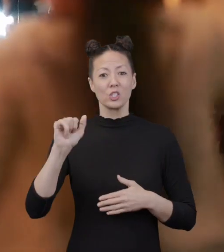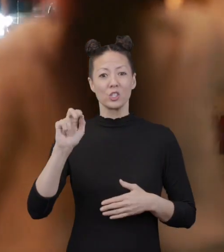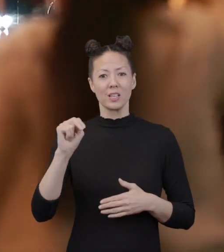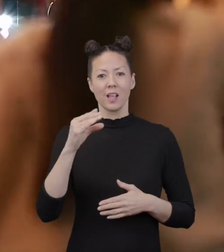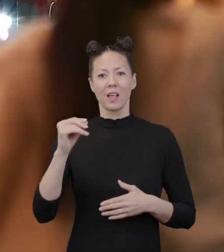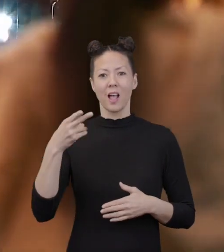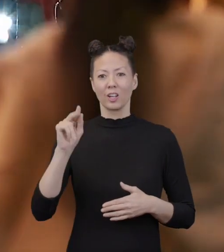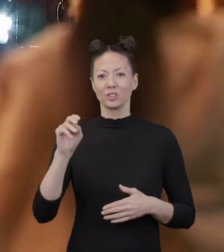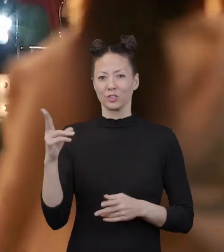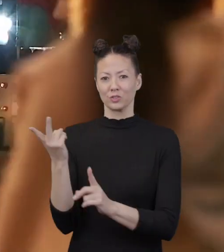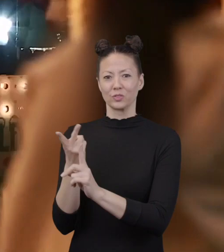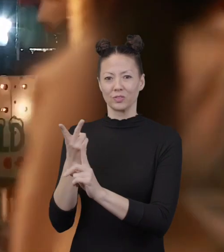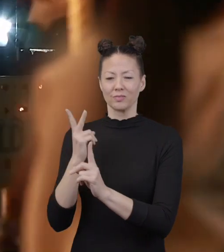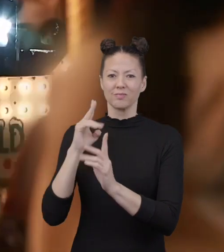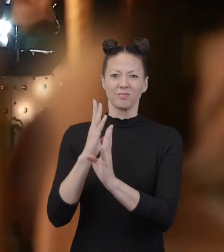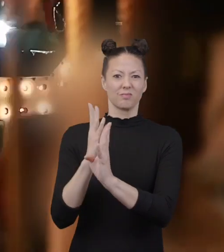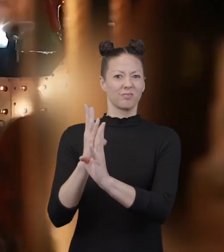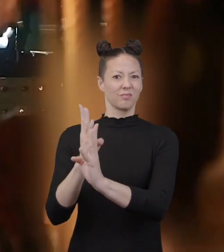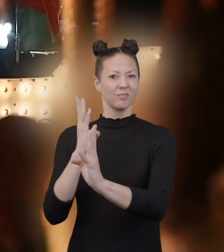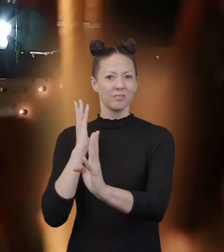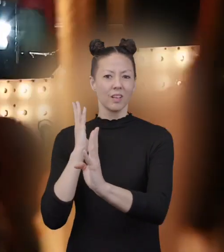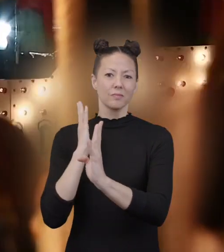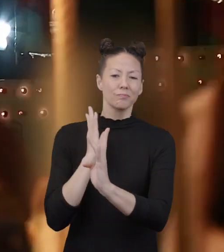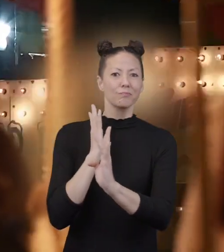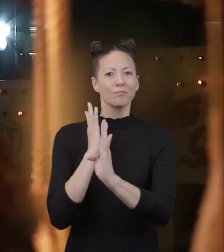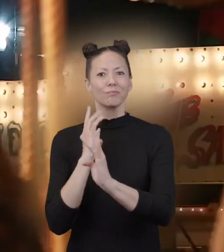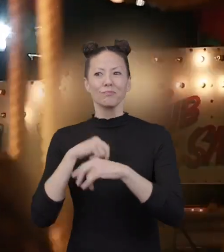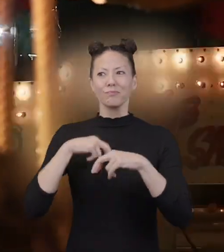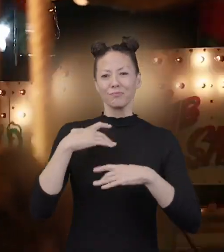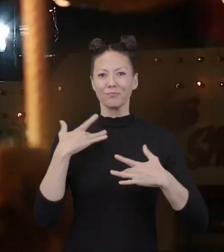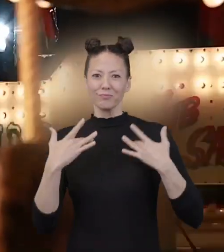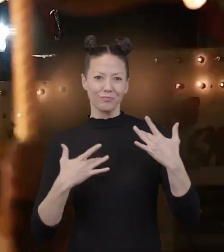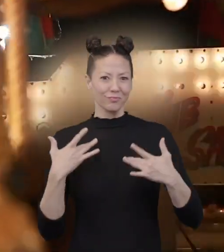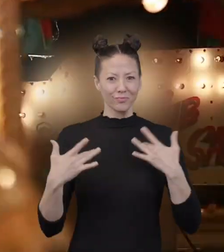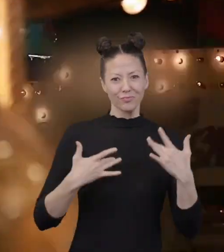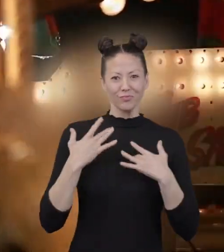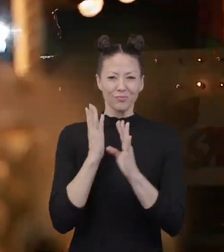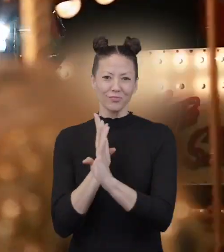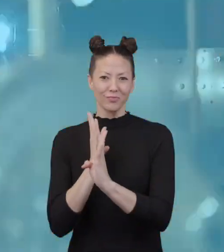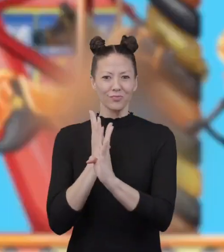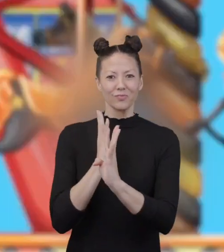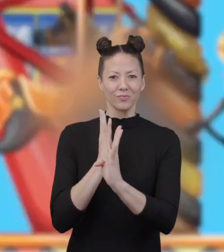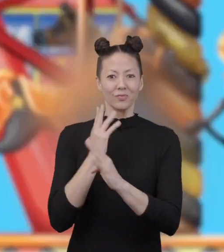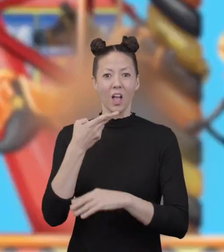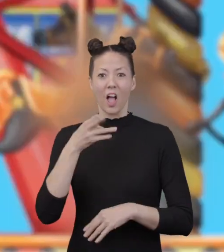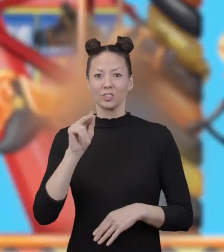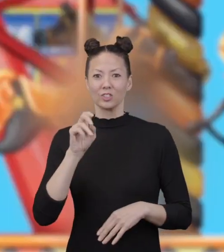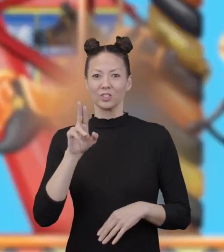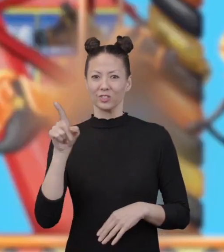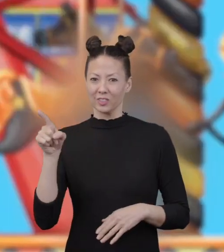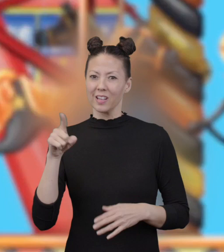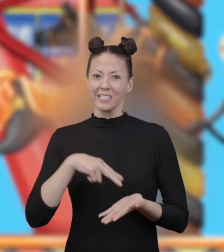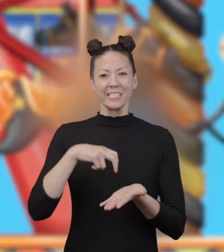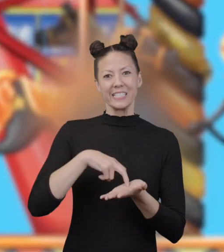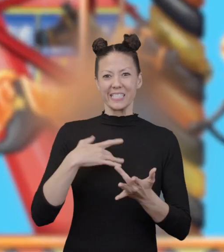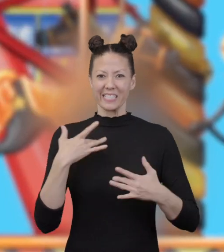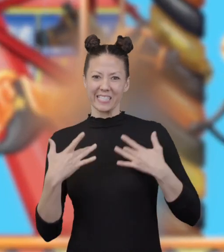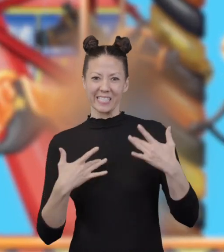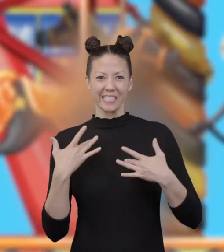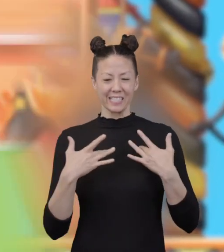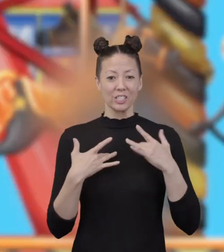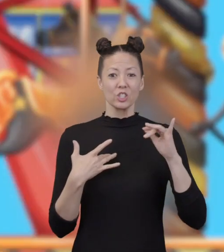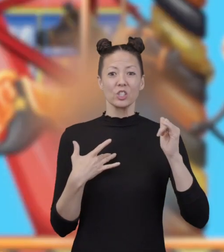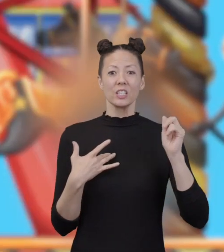Jean and Hunter were standing in a long line, hopping excitedly. Well, Hunter was hopping